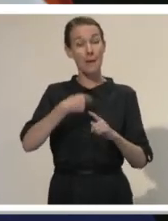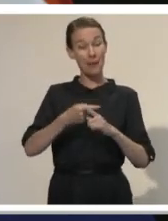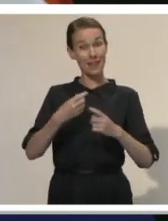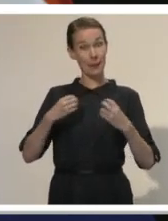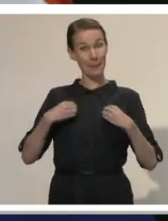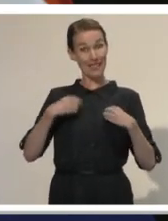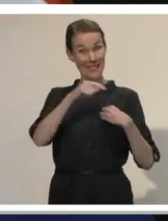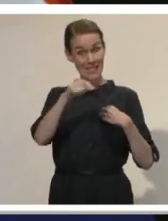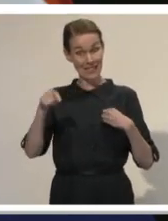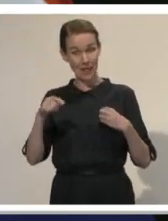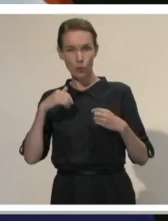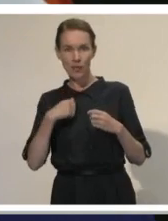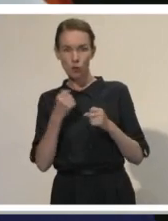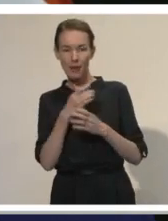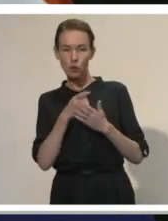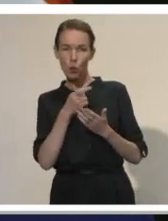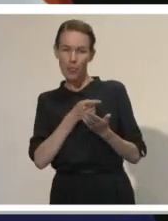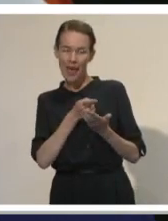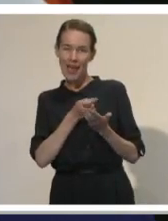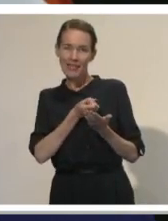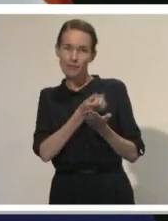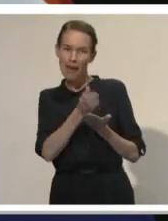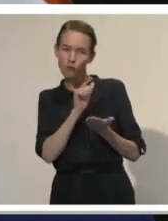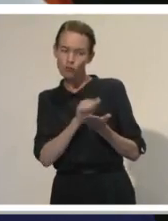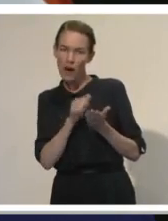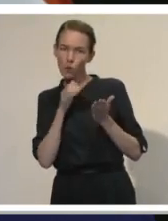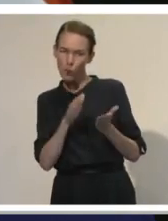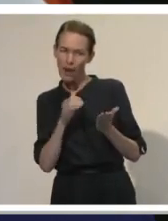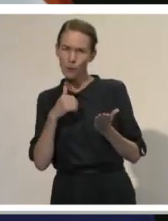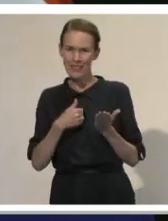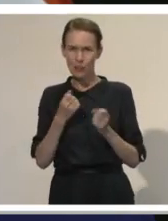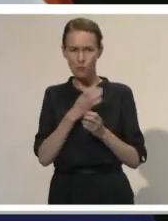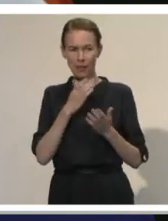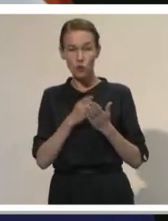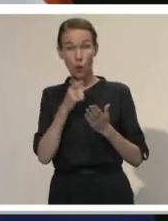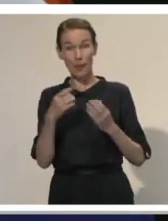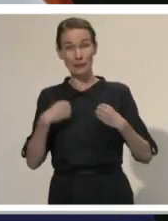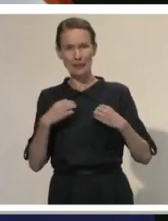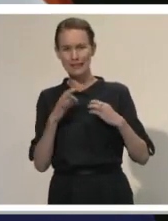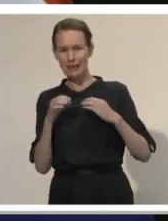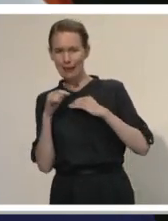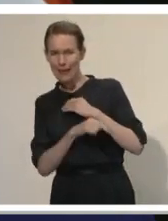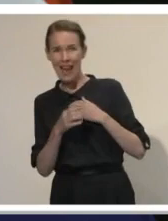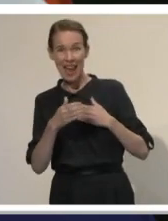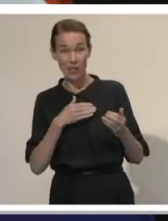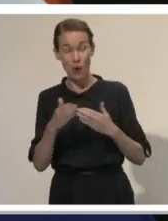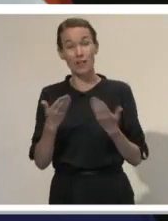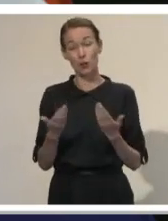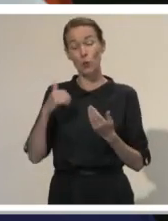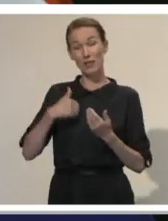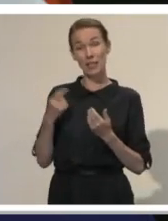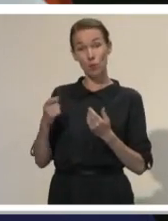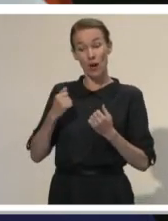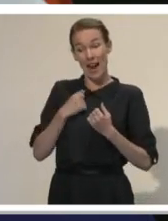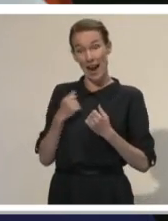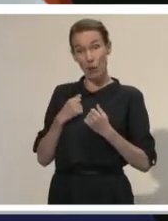make sure that that money is spent prudently. So they will have to speak with Treasury and Ministry of Cultural and Heritage officials to make sure that we get that